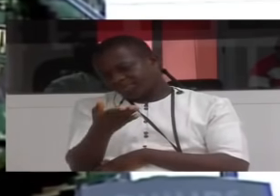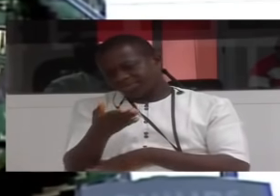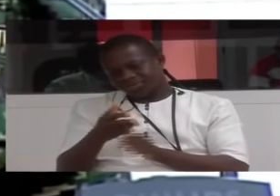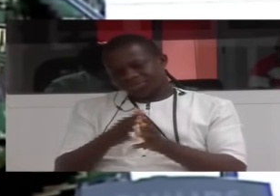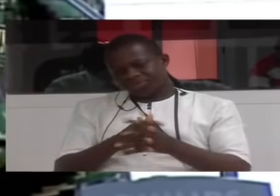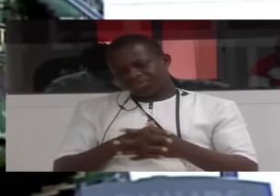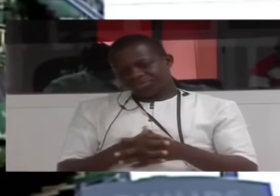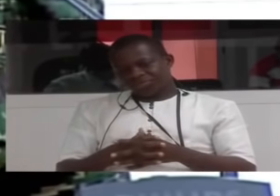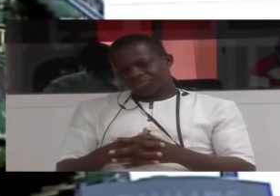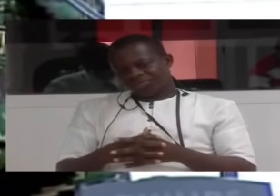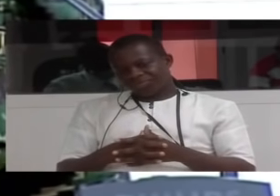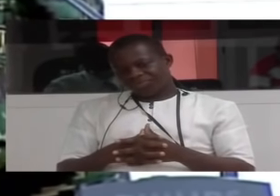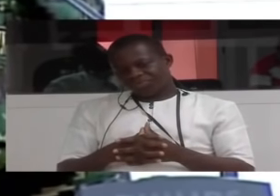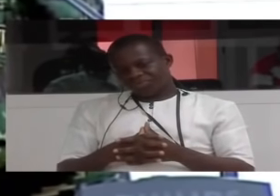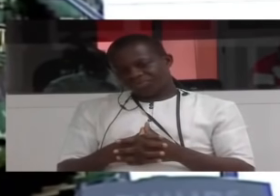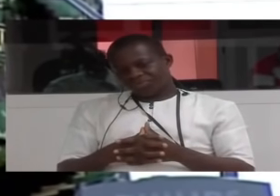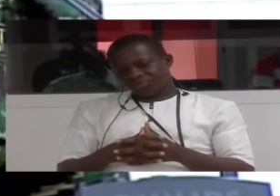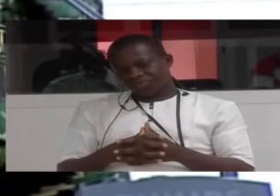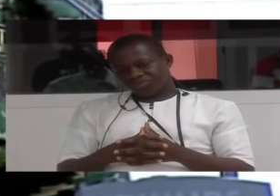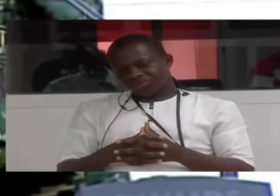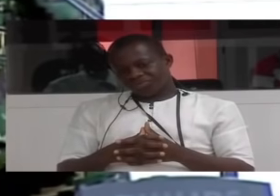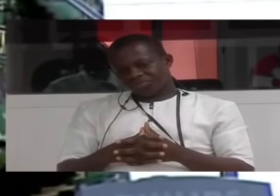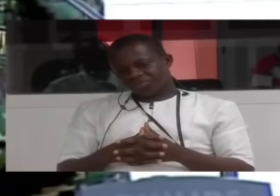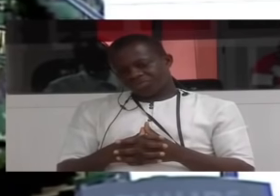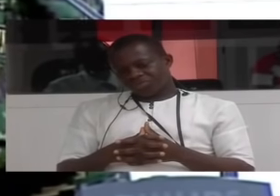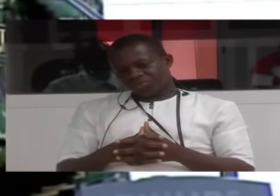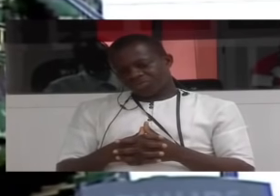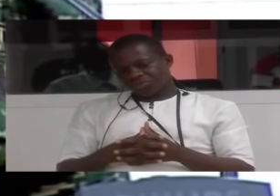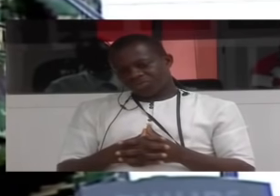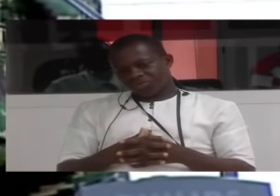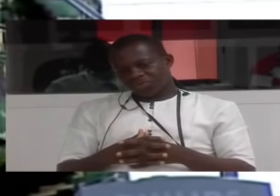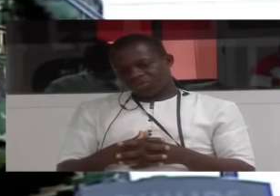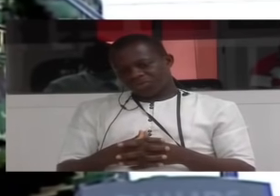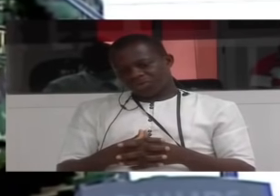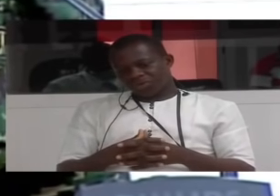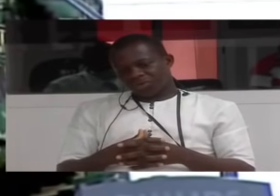someone who has no empathy for human for any human being.